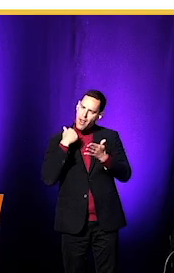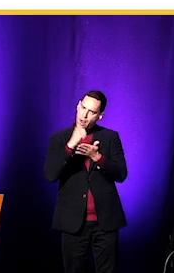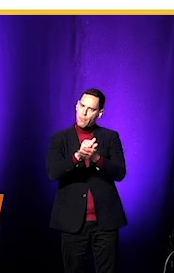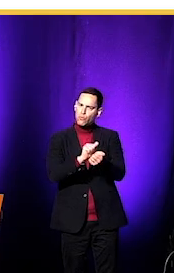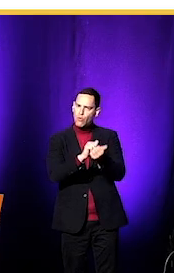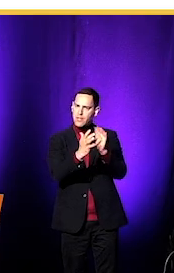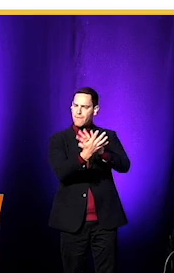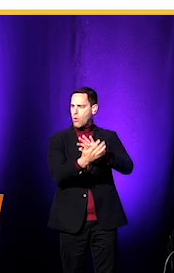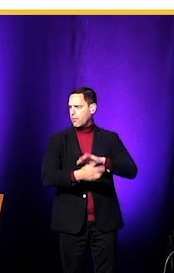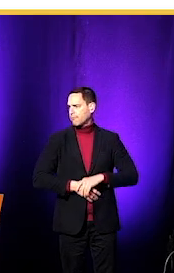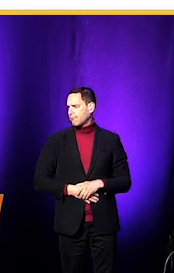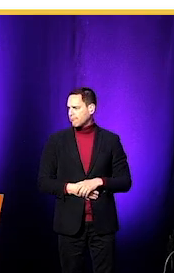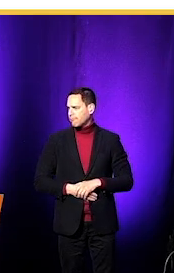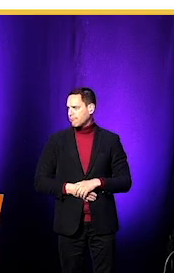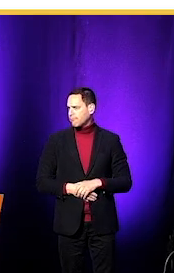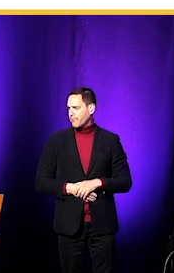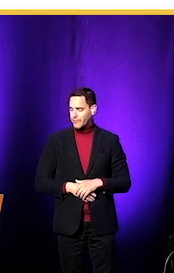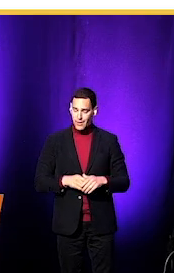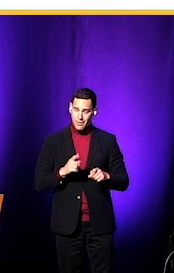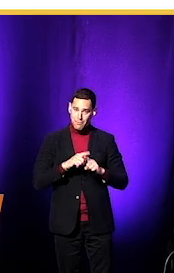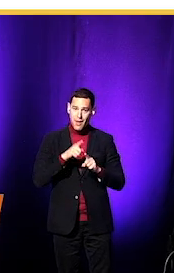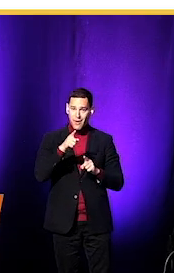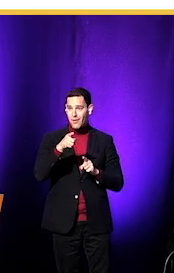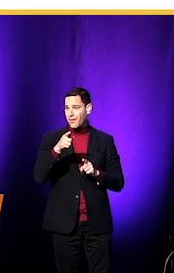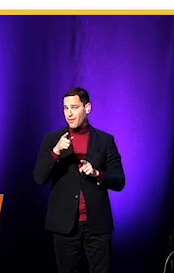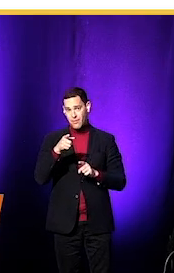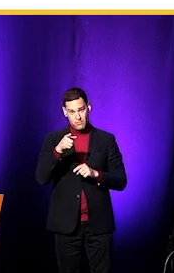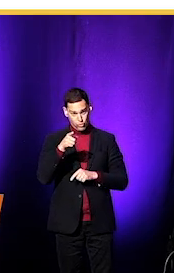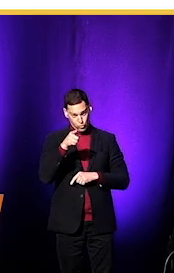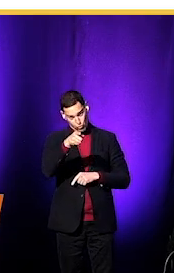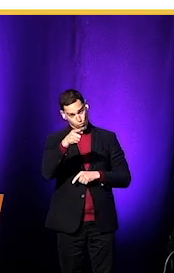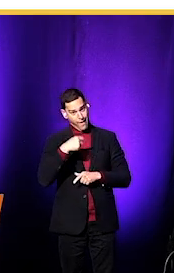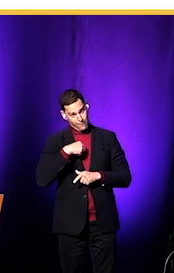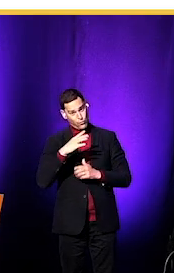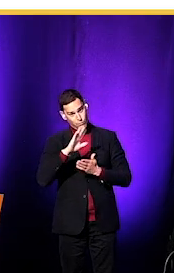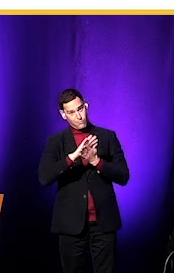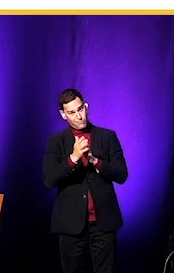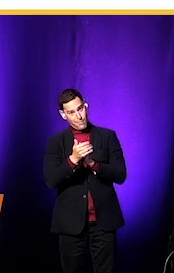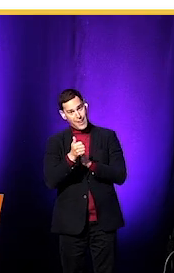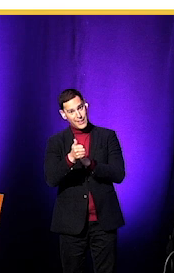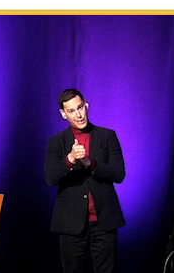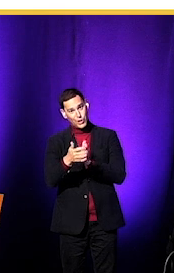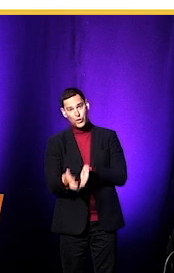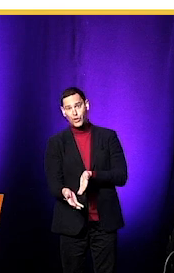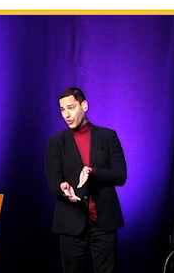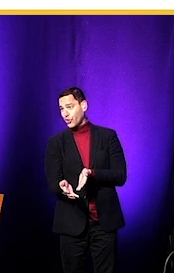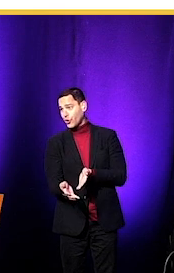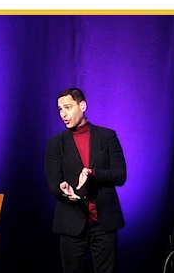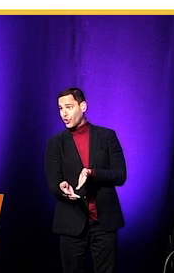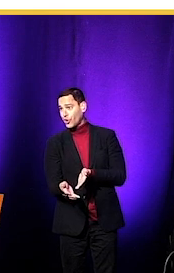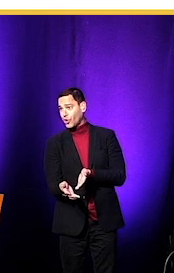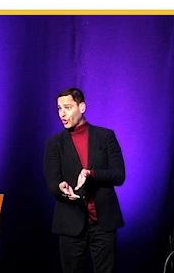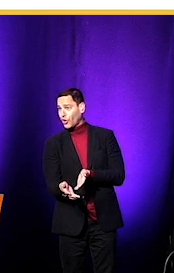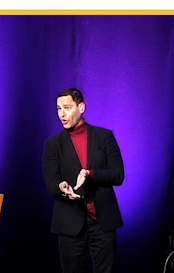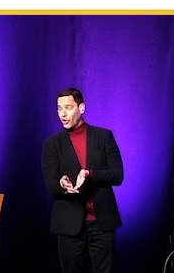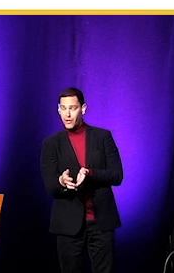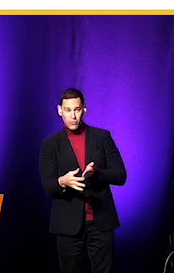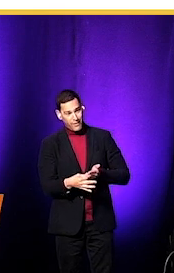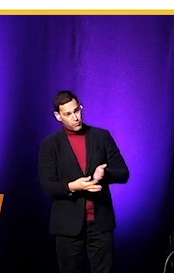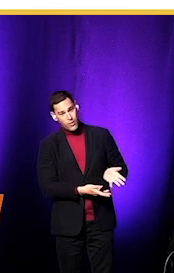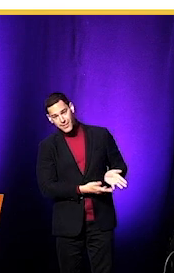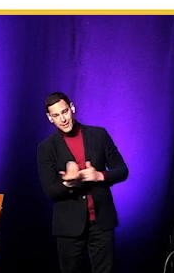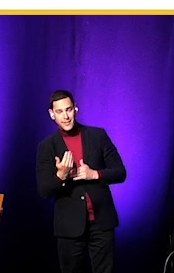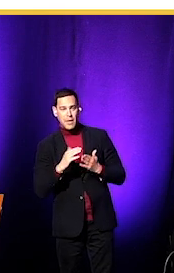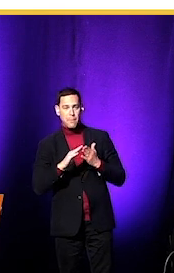But you also have to be open not to just be the leader. If you're not good at sharing this, and it's a learning process, then it won't be sustained.